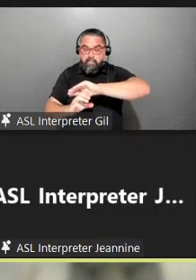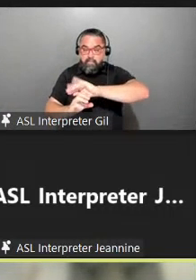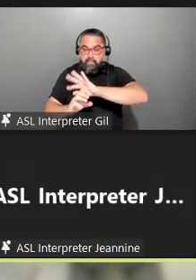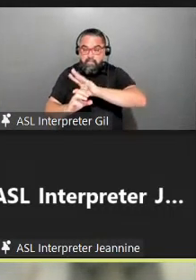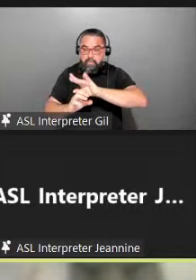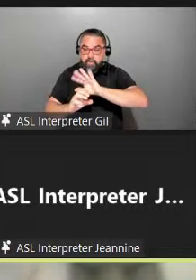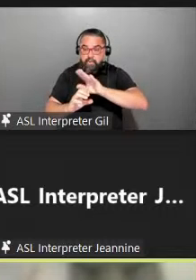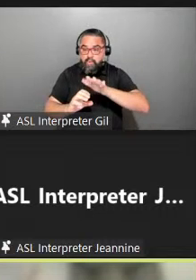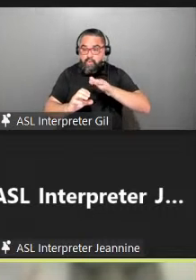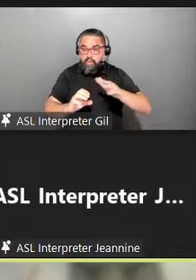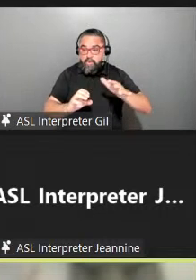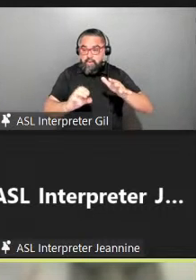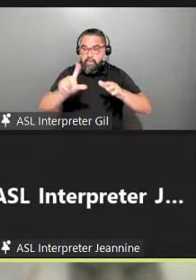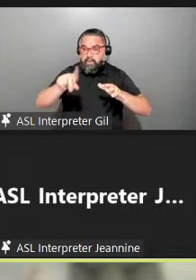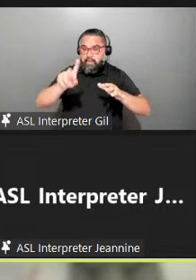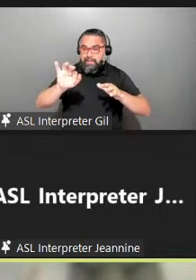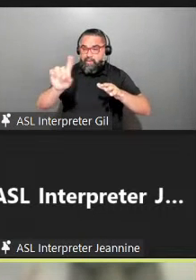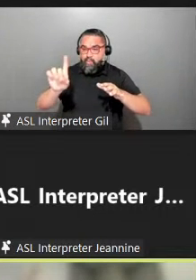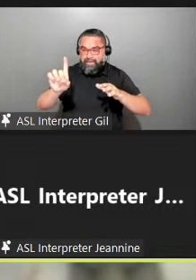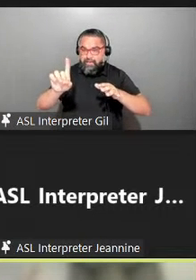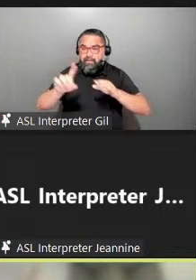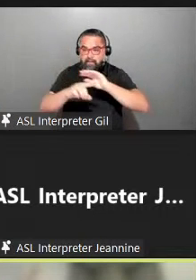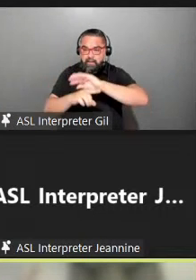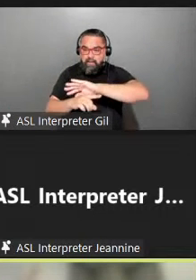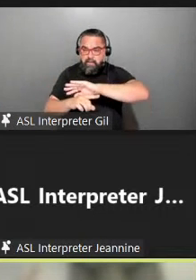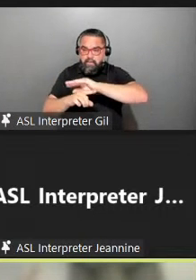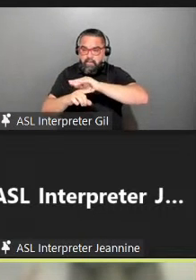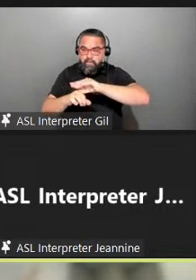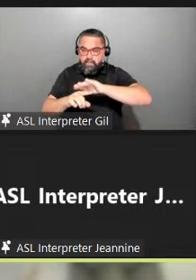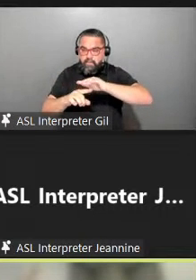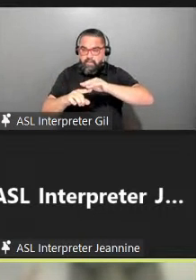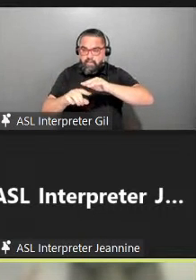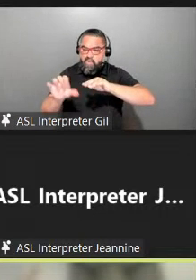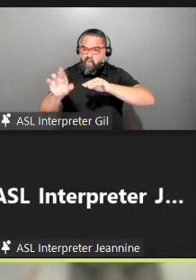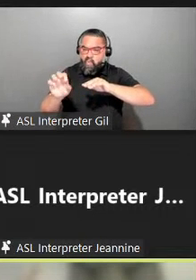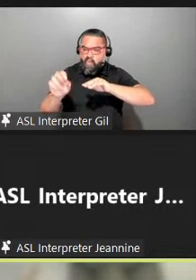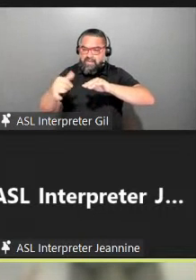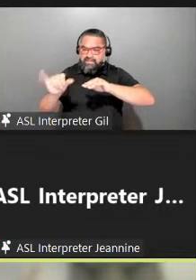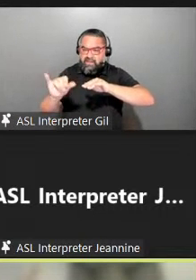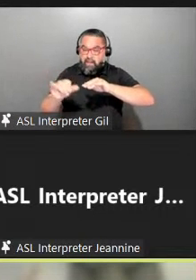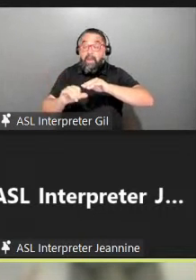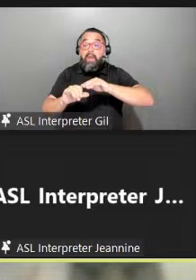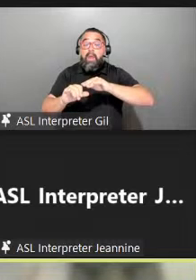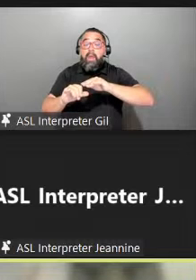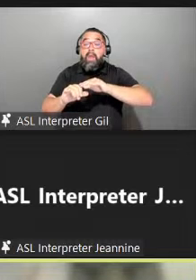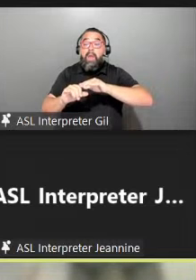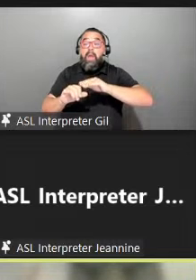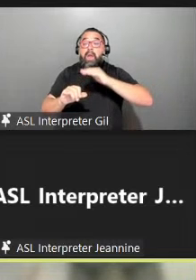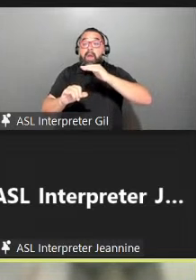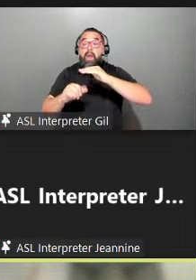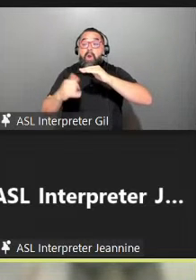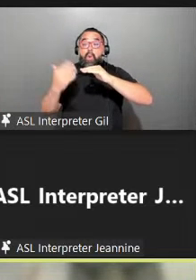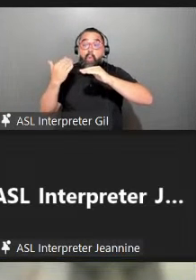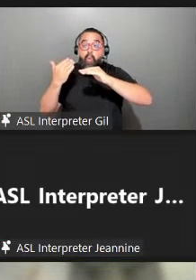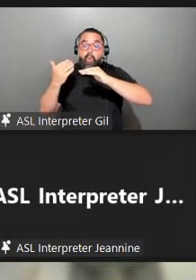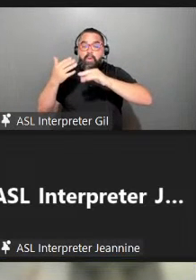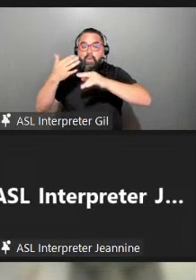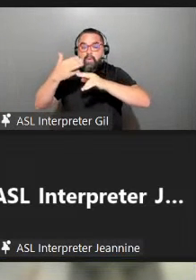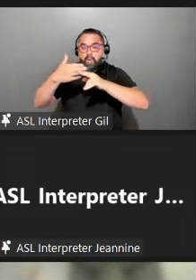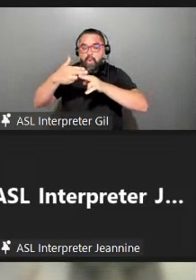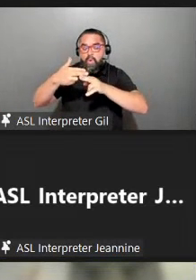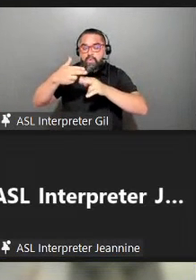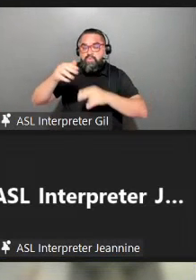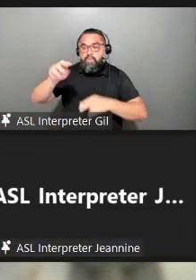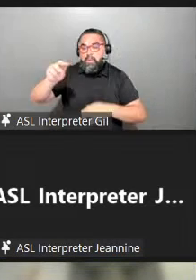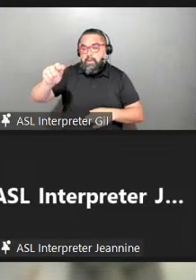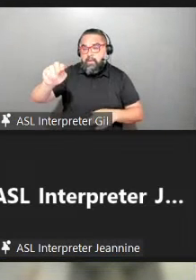at that part. That's part of the core. And then as it cools down, it gets more toward the surface. We have the mantle area.